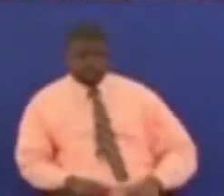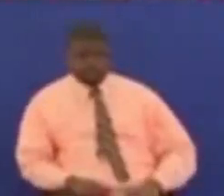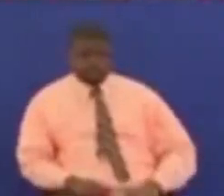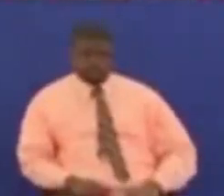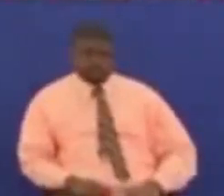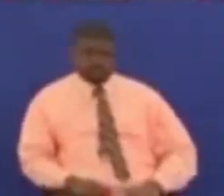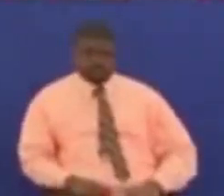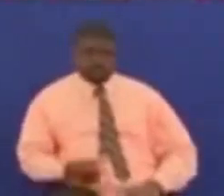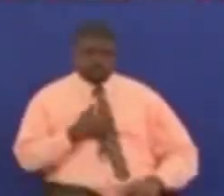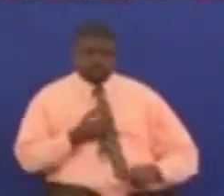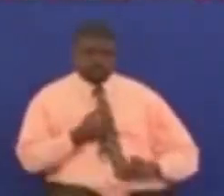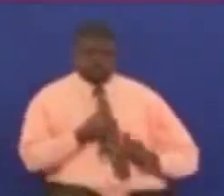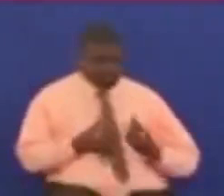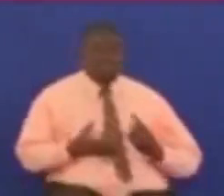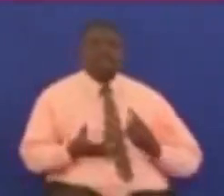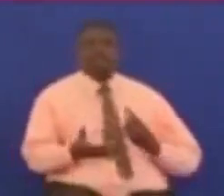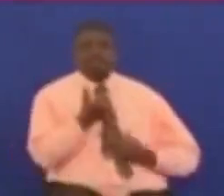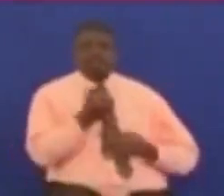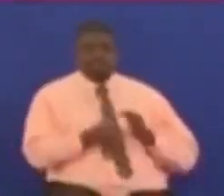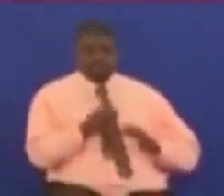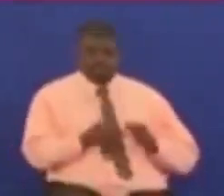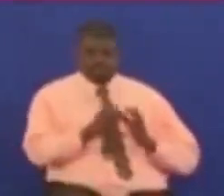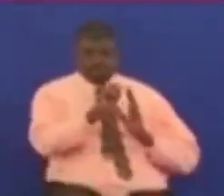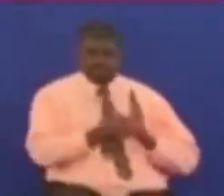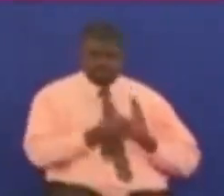I qualify for this position. One,